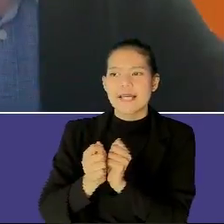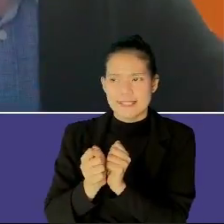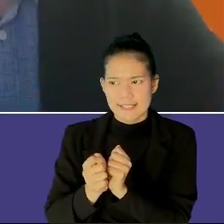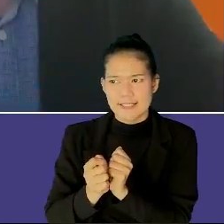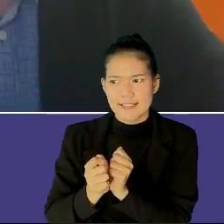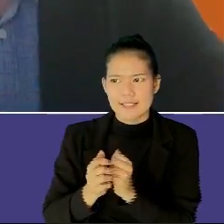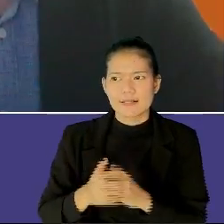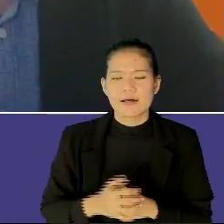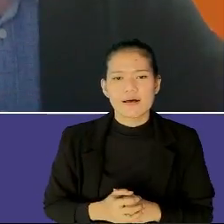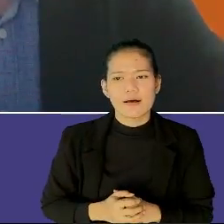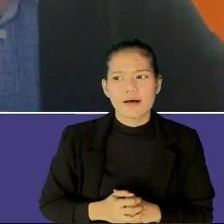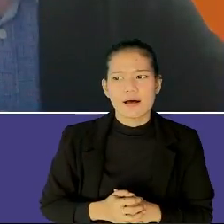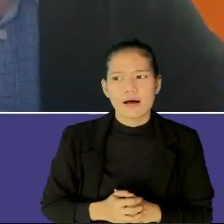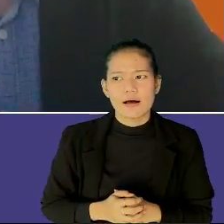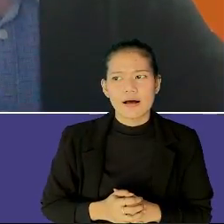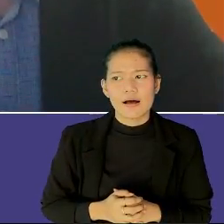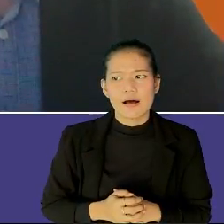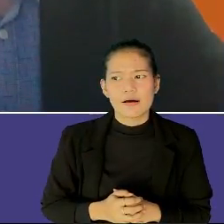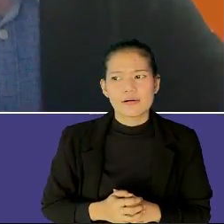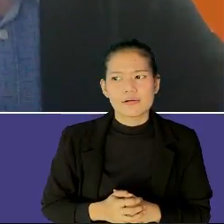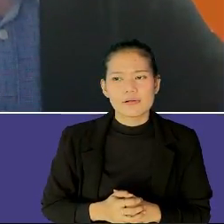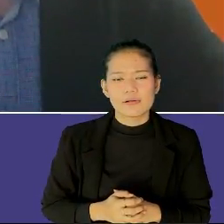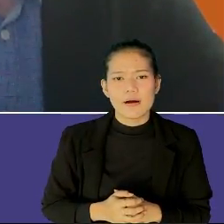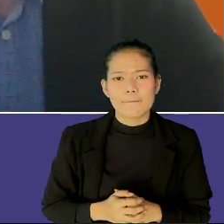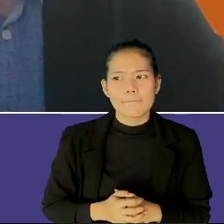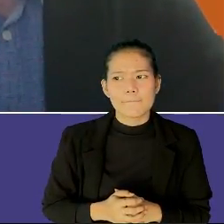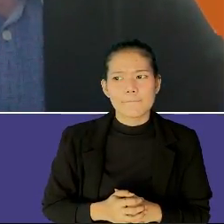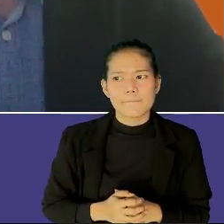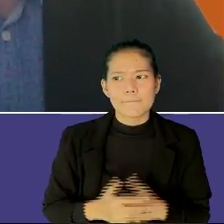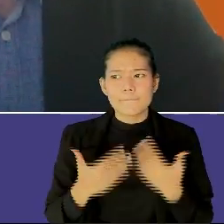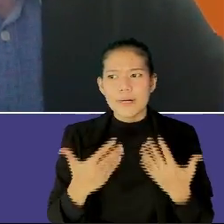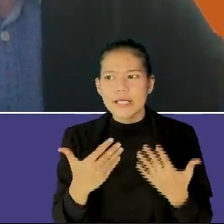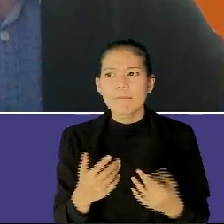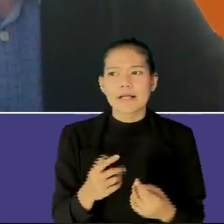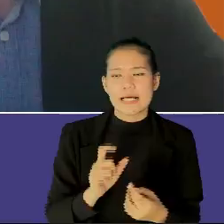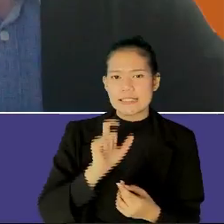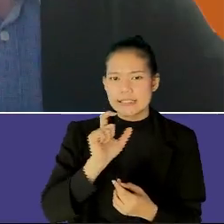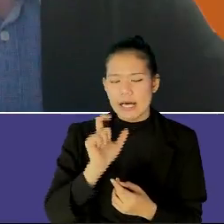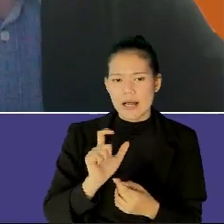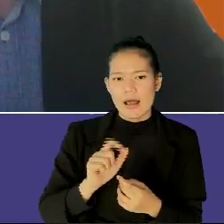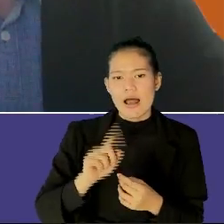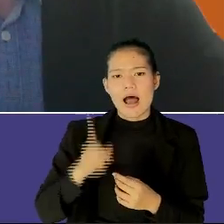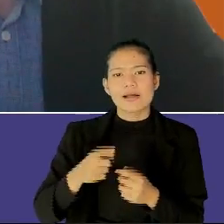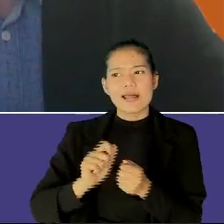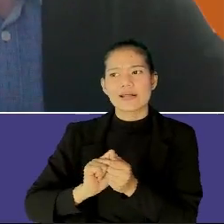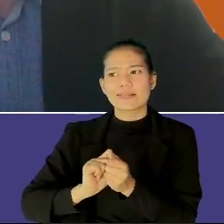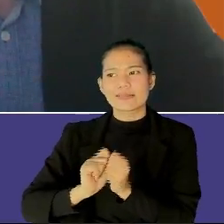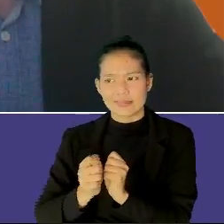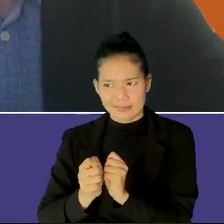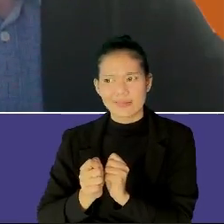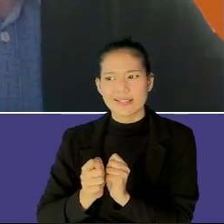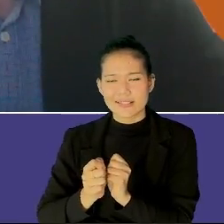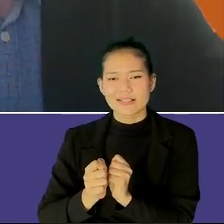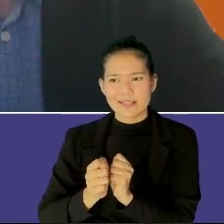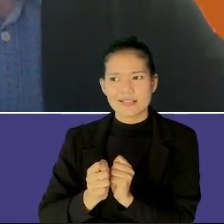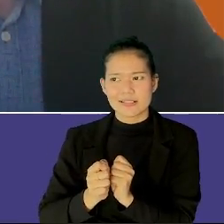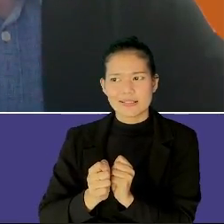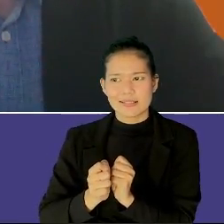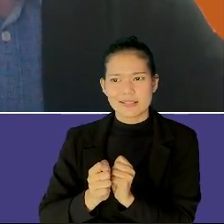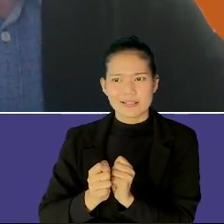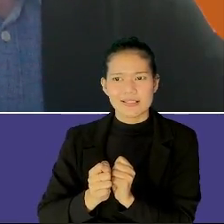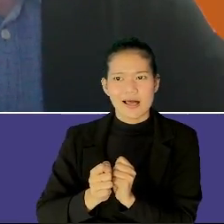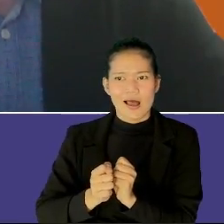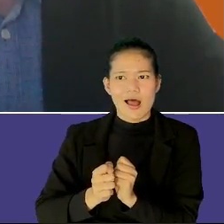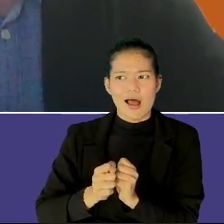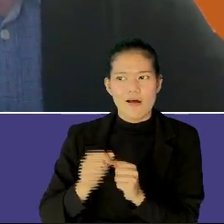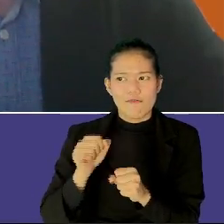the health minister on, he talked about a target of getting testing up to 400,000 to 500,000 tests, I